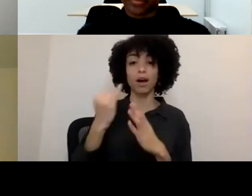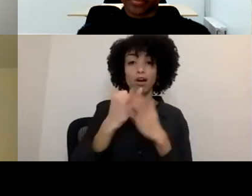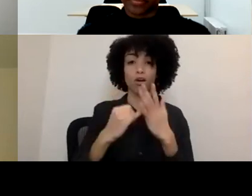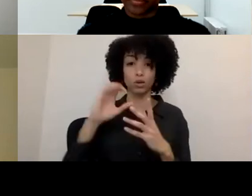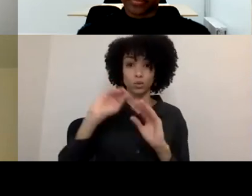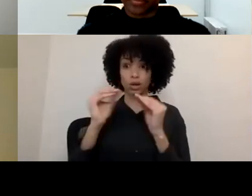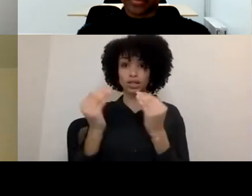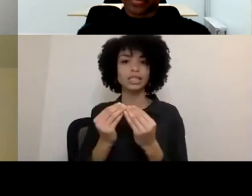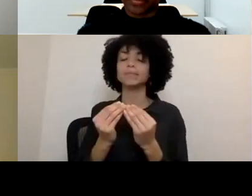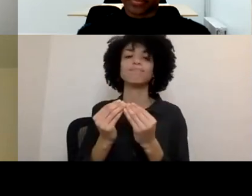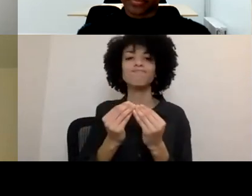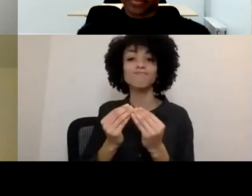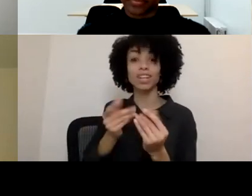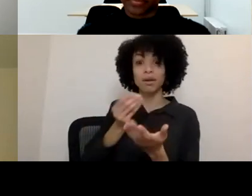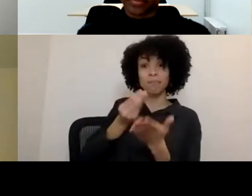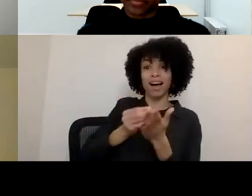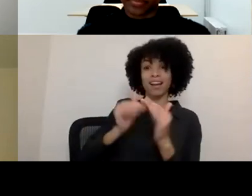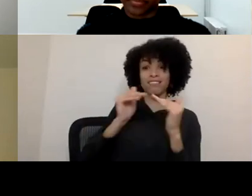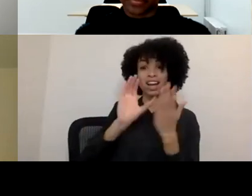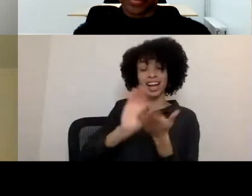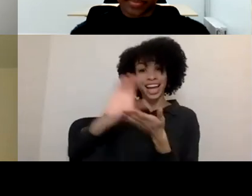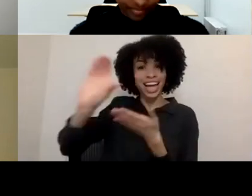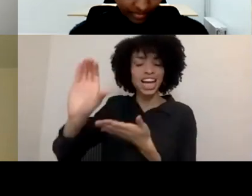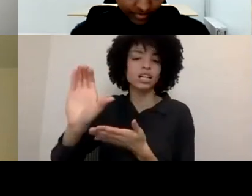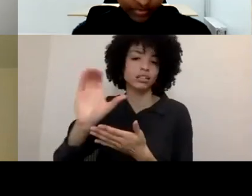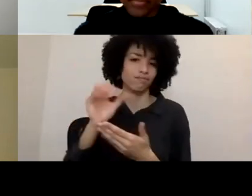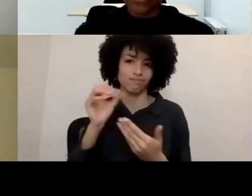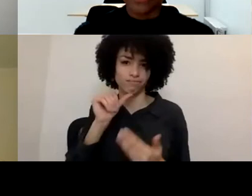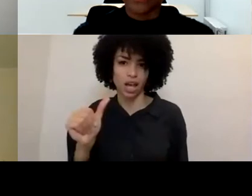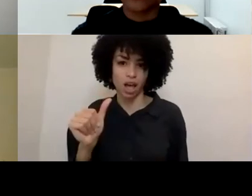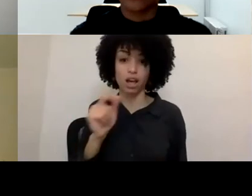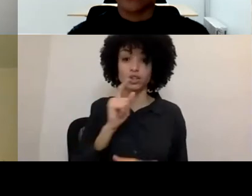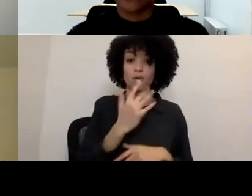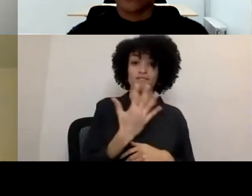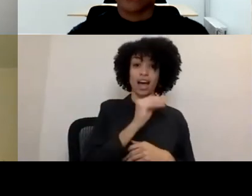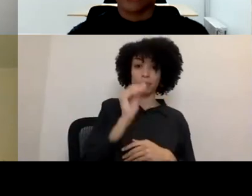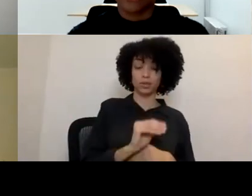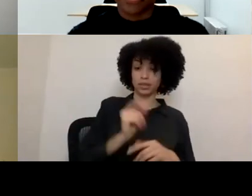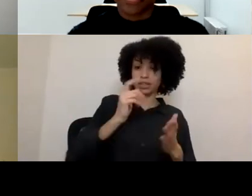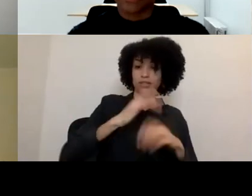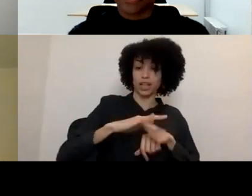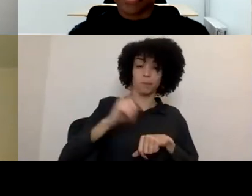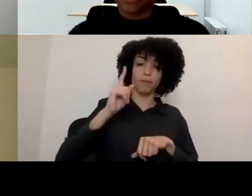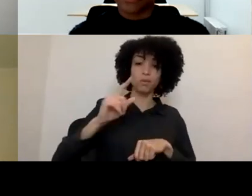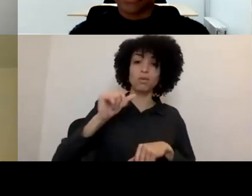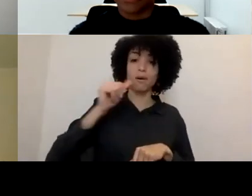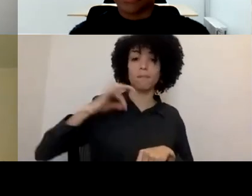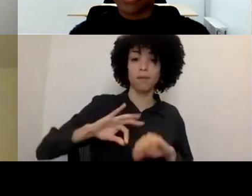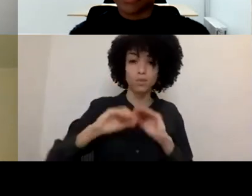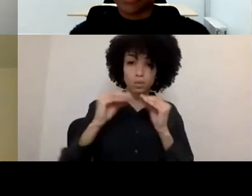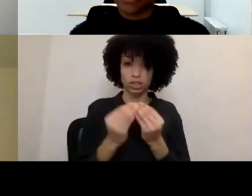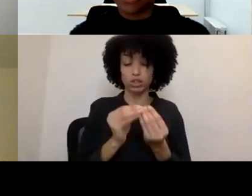that of all the wealth that's, that exists in philanthropy, only 5% is really available to nonprofits for the grant